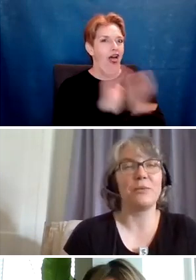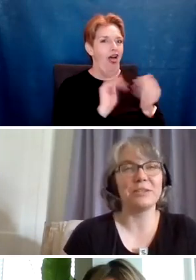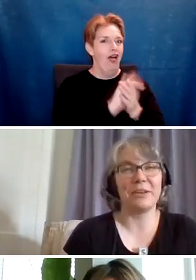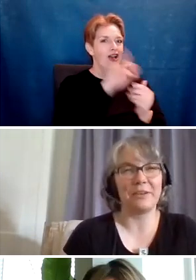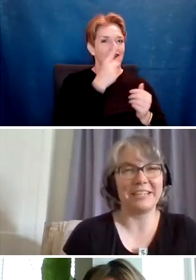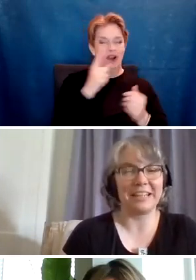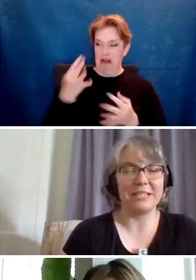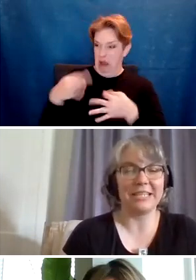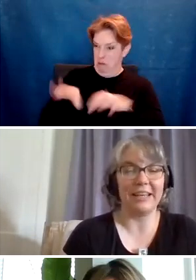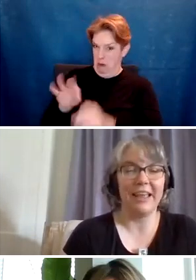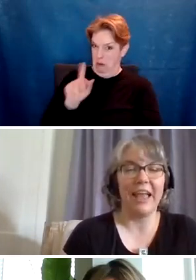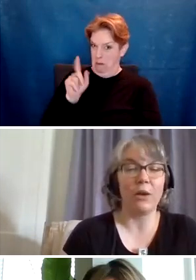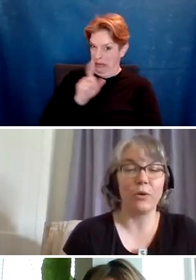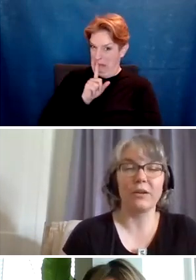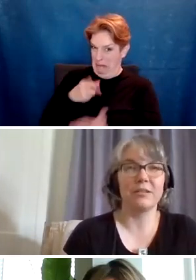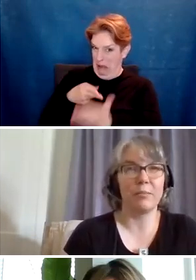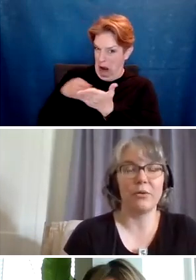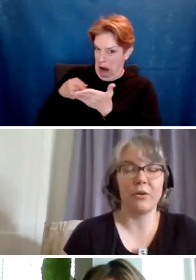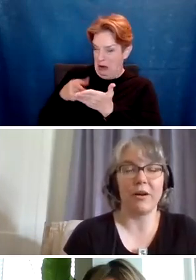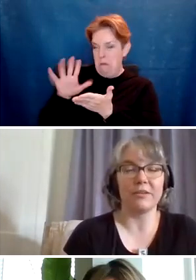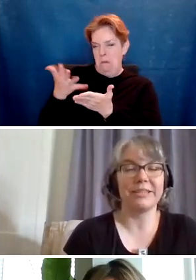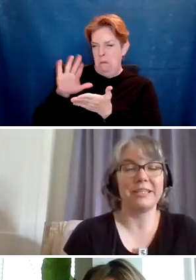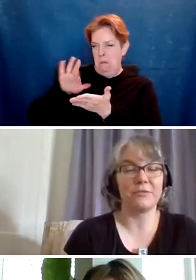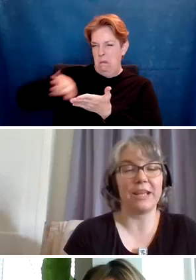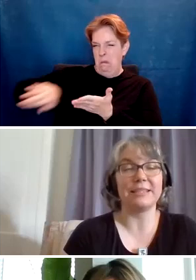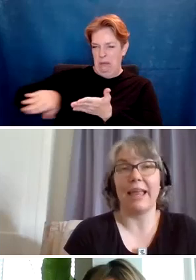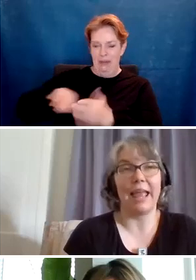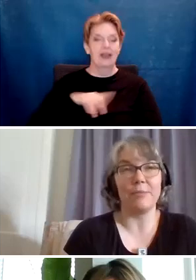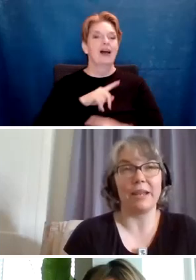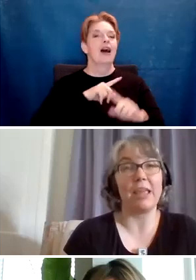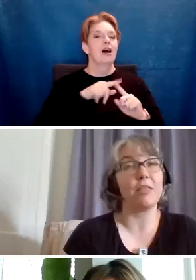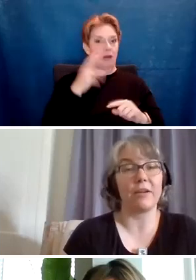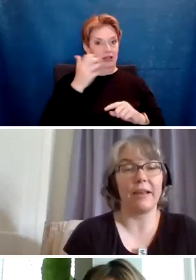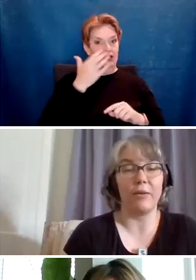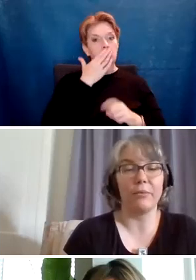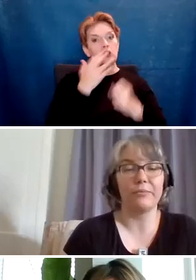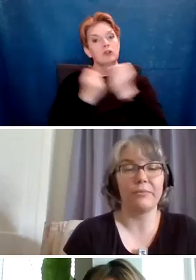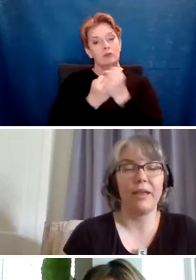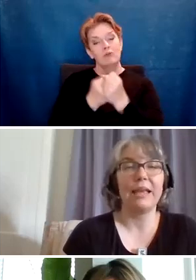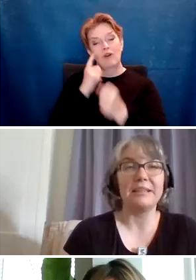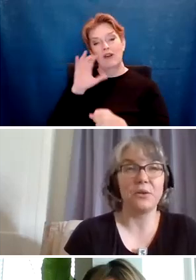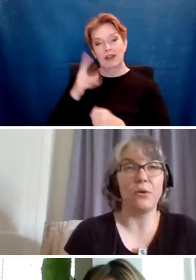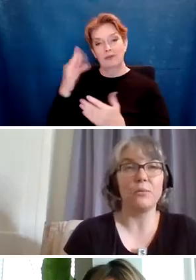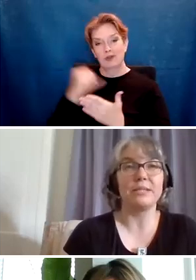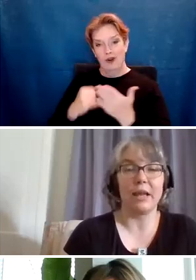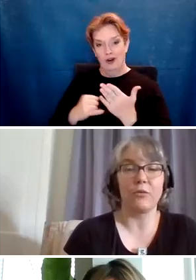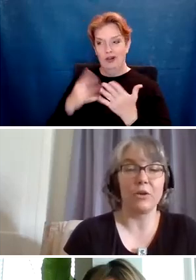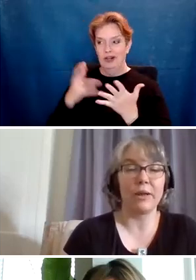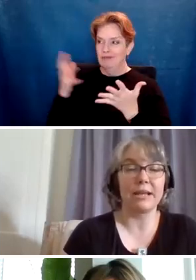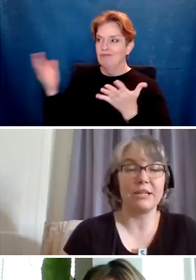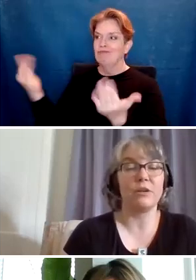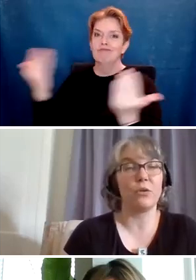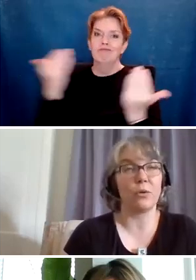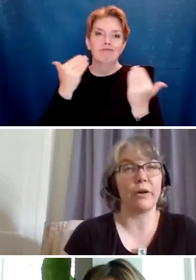Nevertheless, he was a great friend to Clementine and worked to promote her art to his friends and anybody he thought could help. His goal was to get